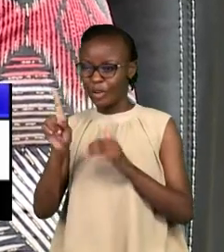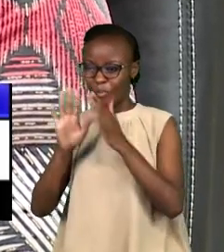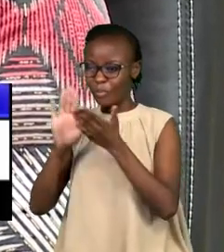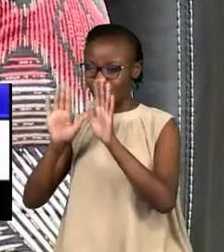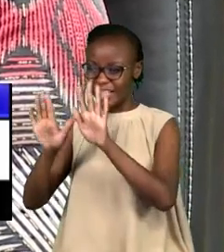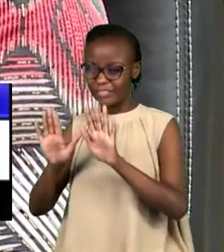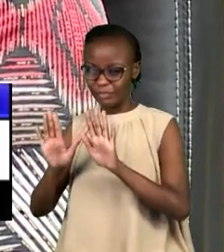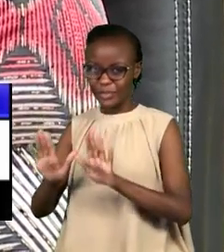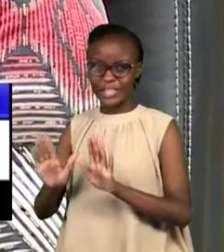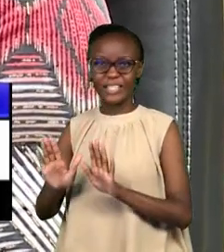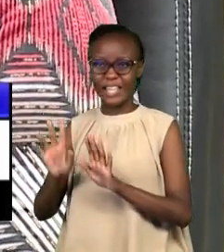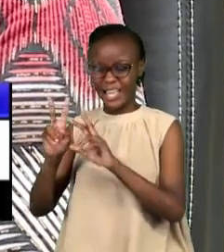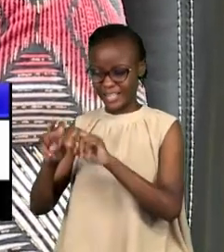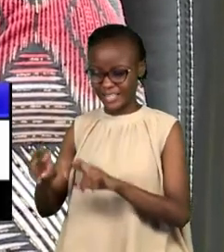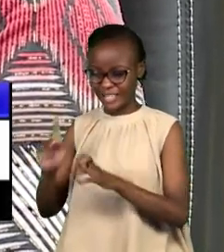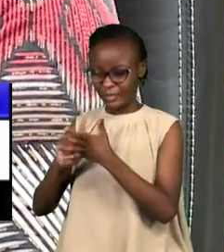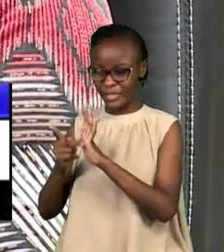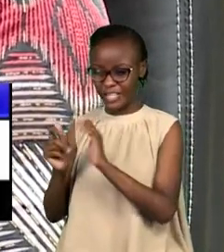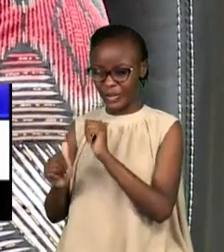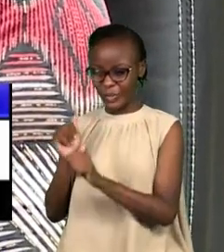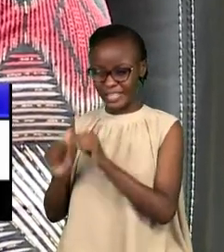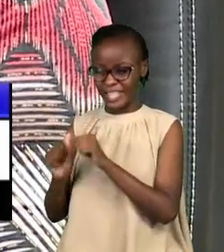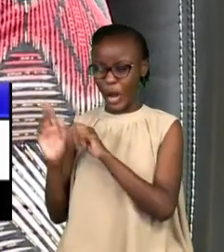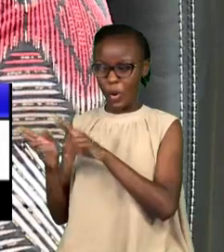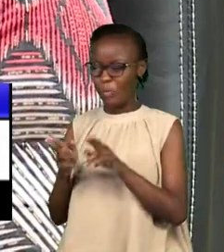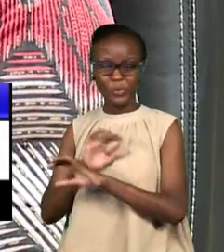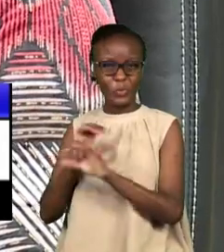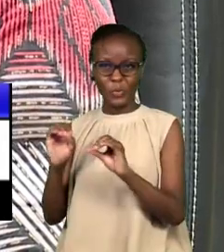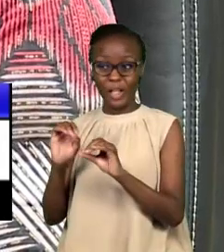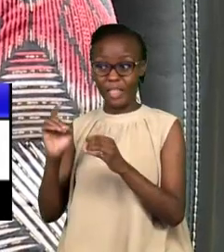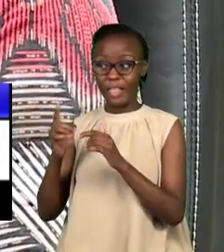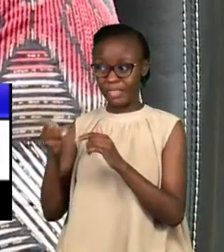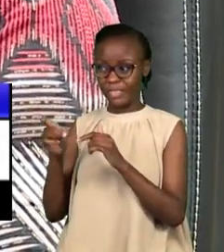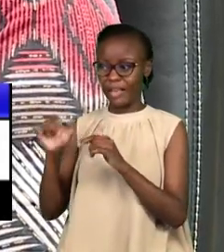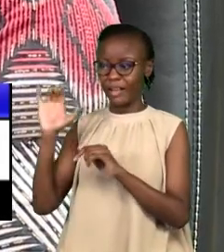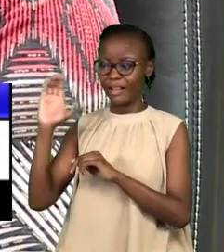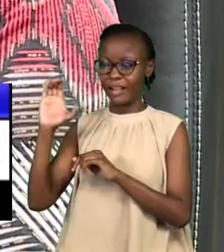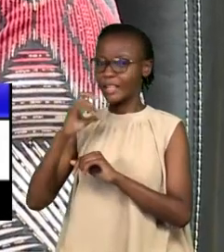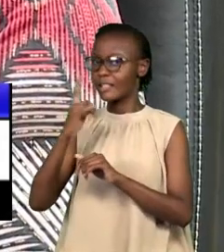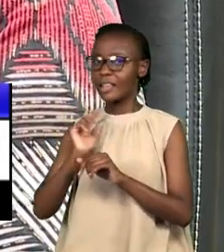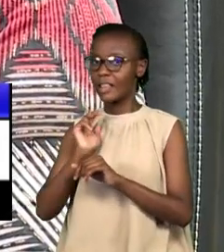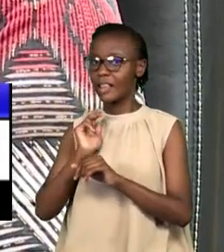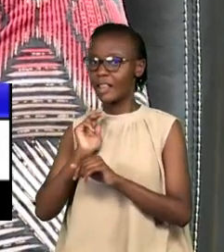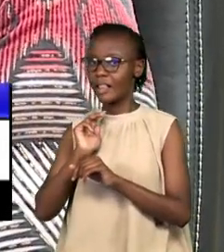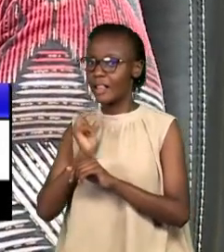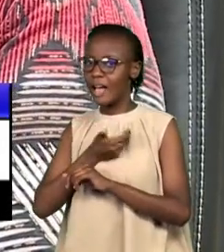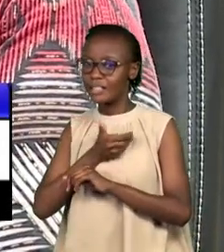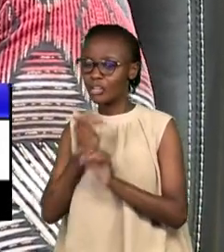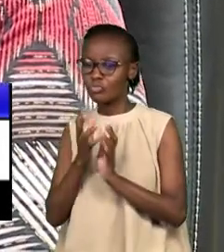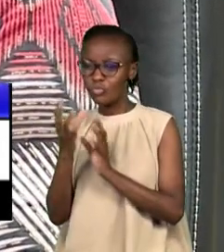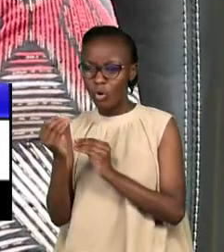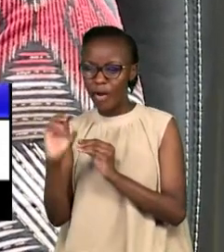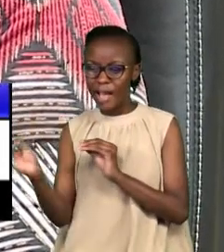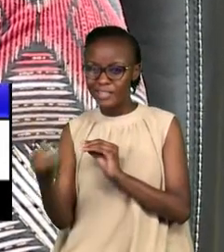say it's interesting because it was unusual, where the client told us to go to the informal